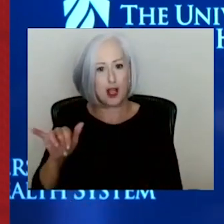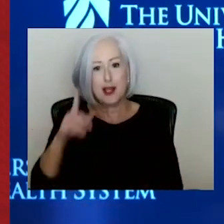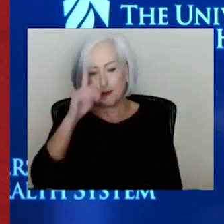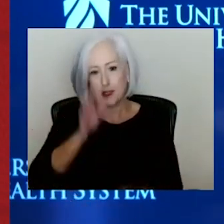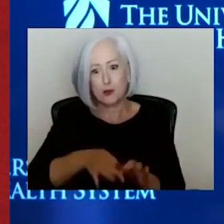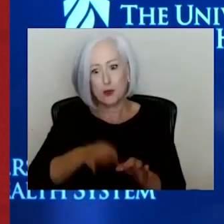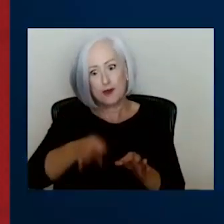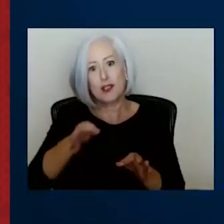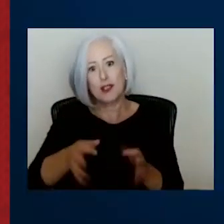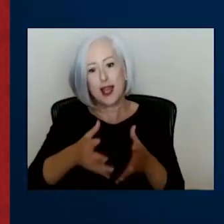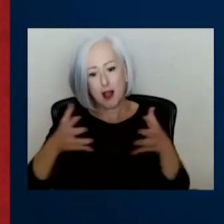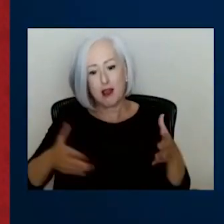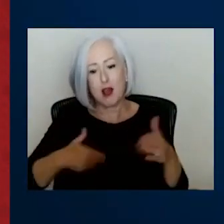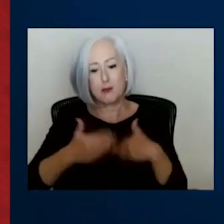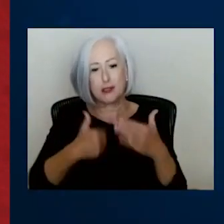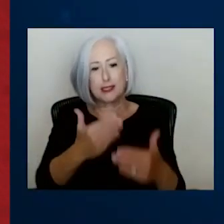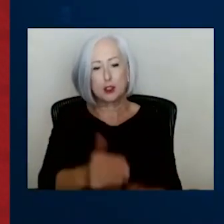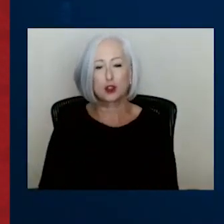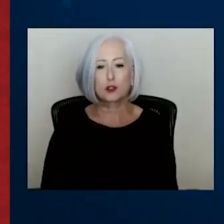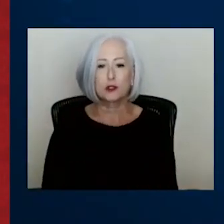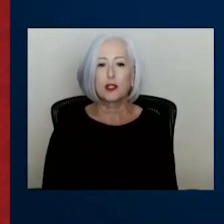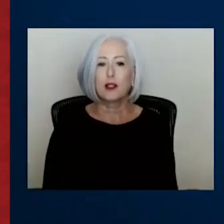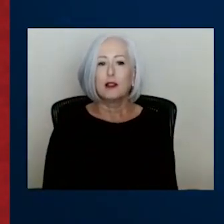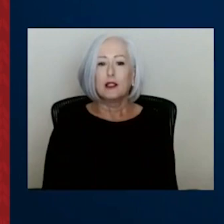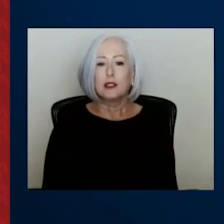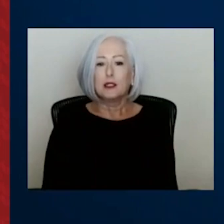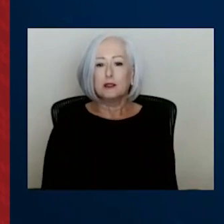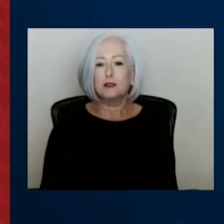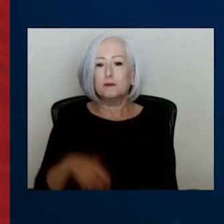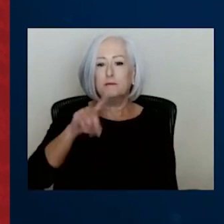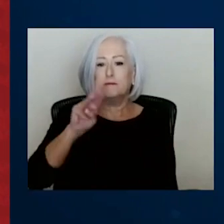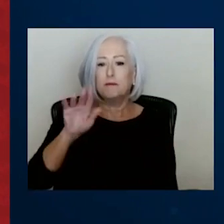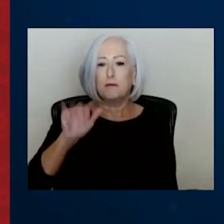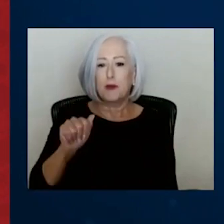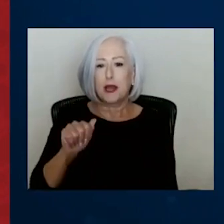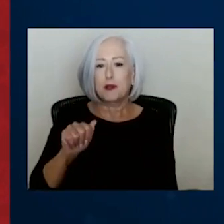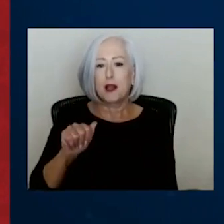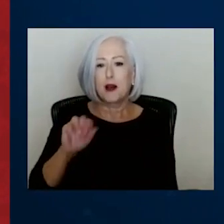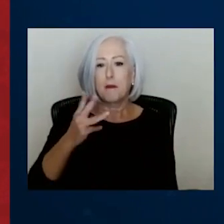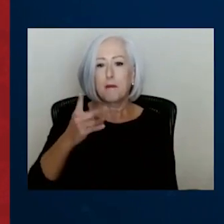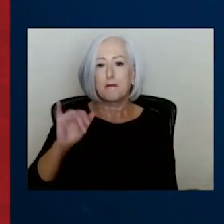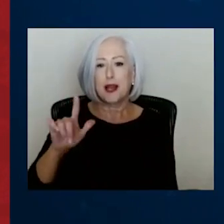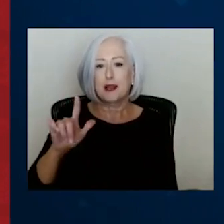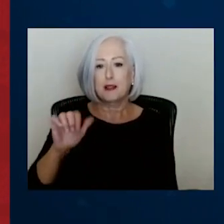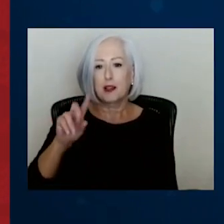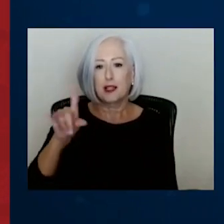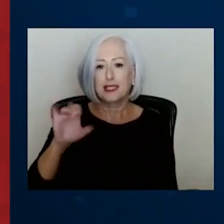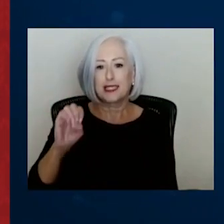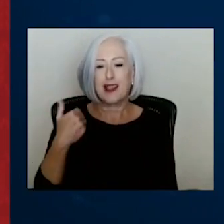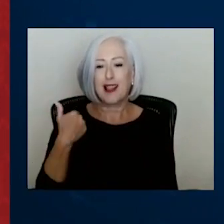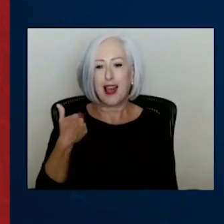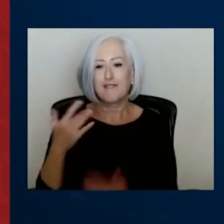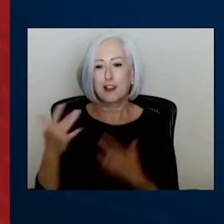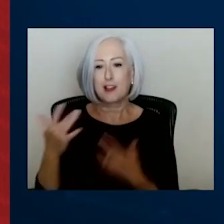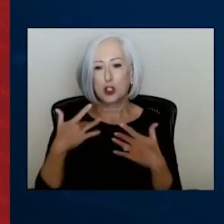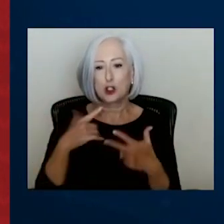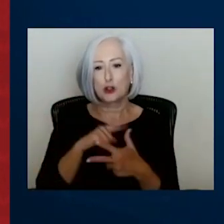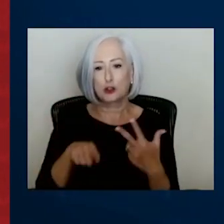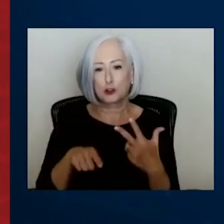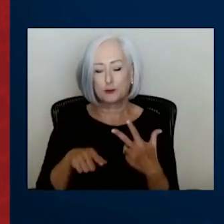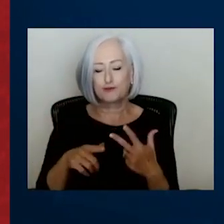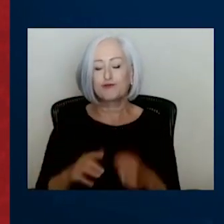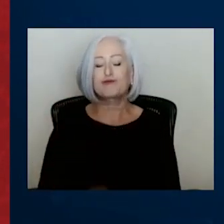things. So, Dr. Stites, Pamela, Michael, and Adele have some concerns this morning, so I'm going to kind of combine their